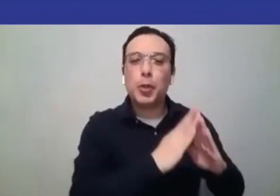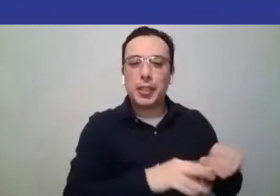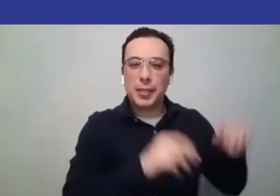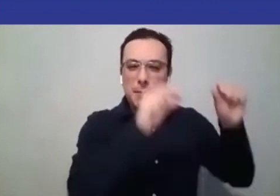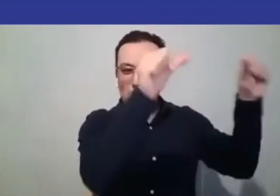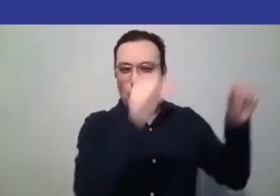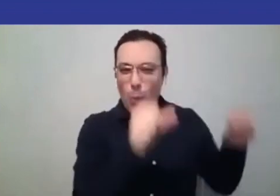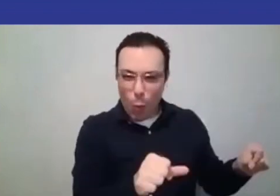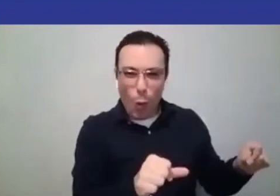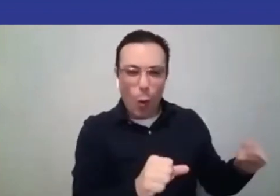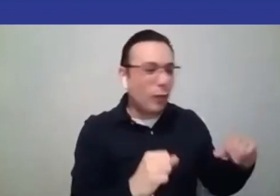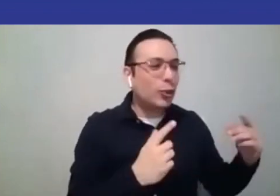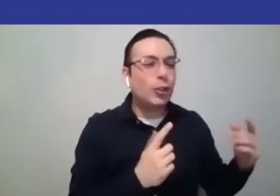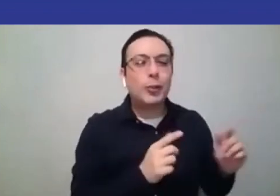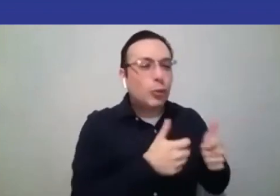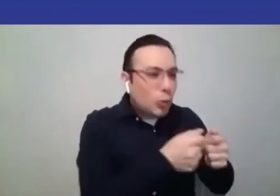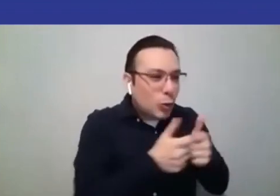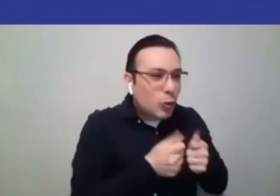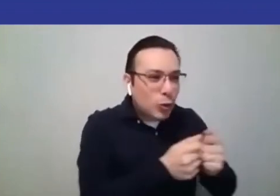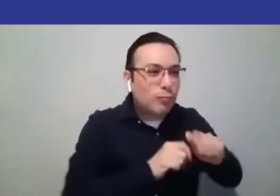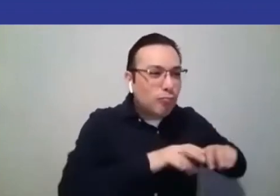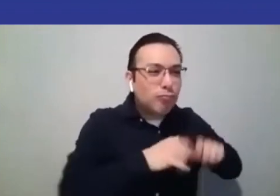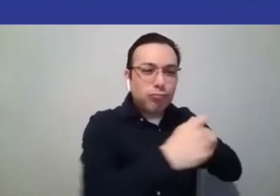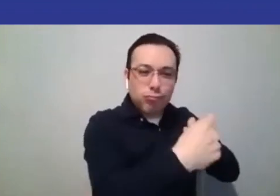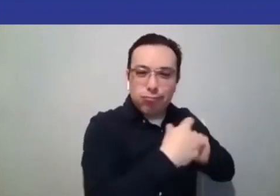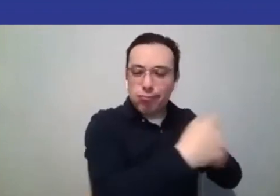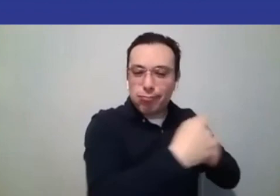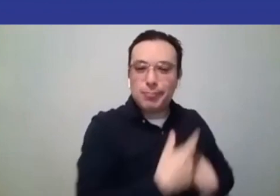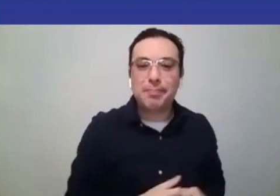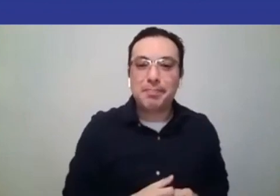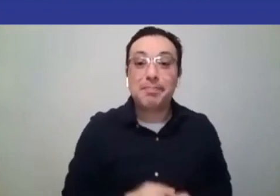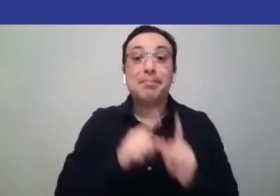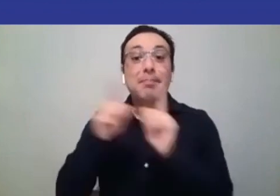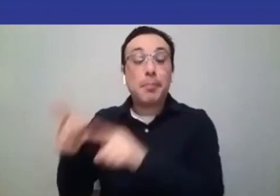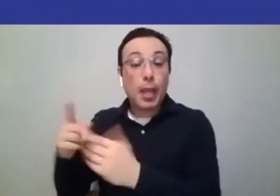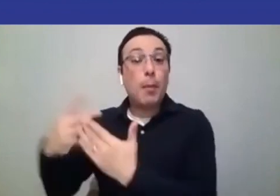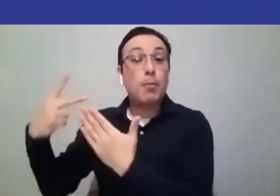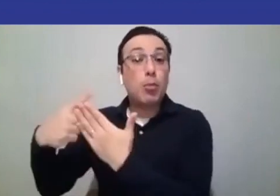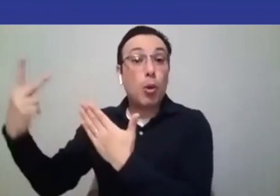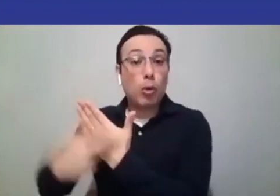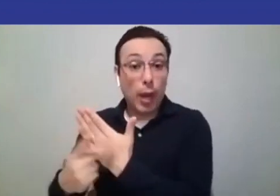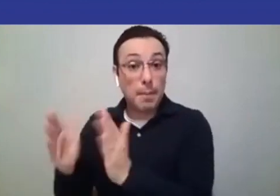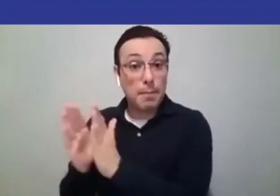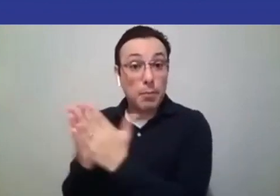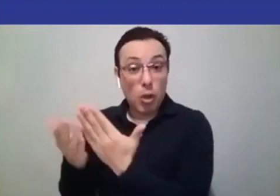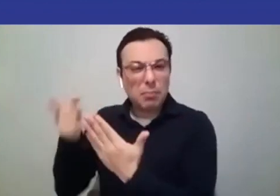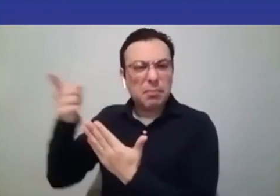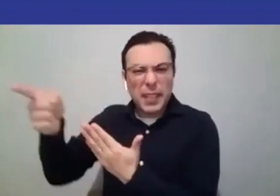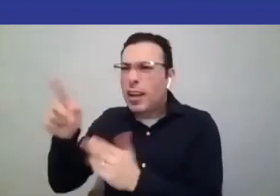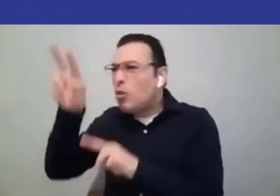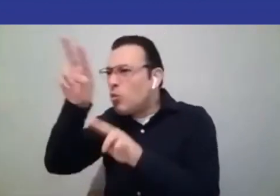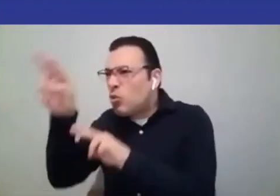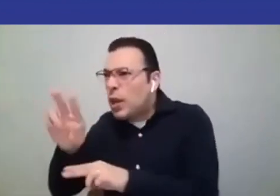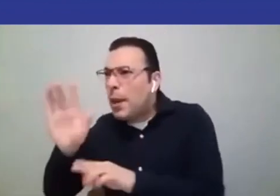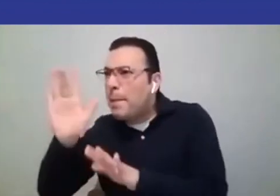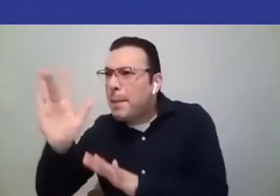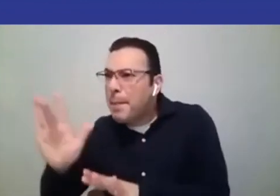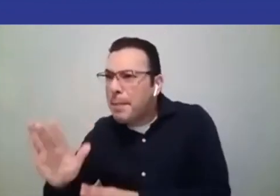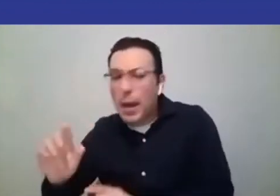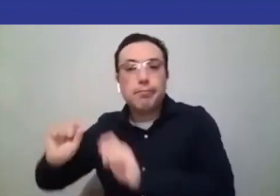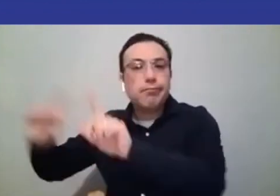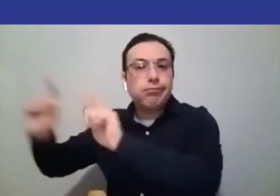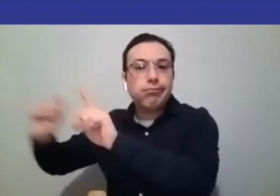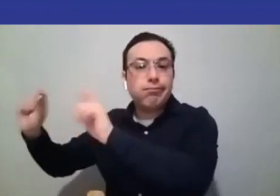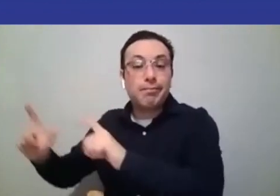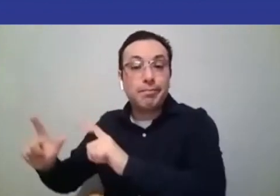experience the symposium. You can visit our sponsors in the exhibitor hall. You can create virtual meetups and online conversations at our